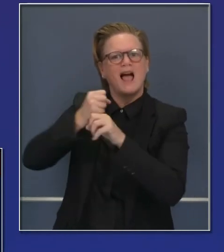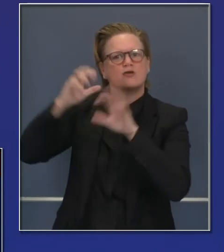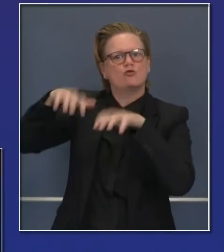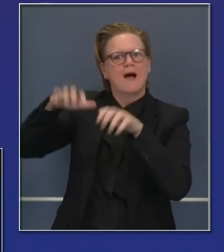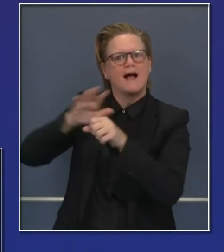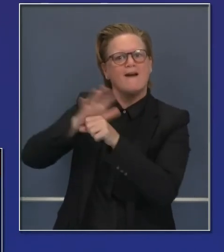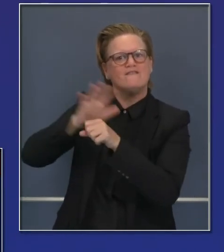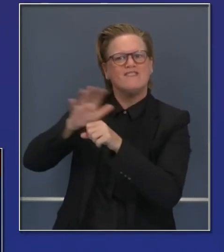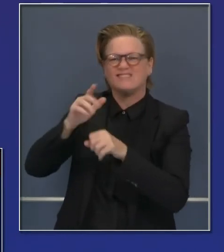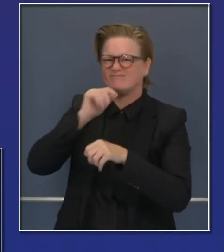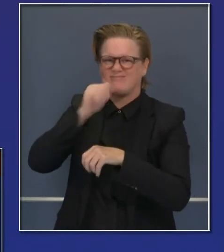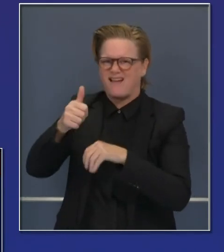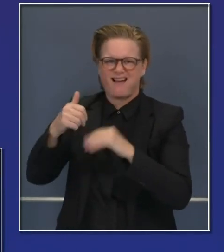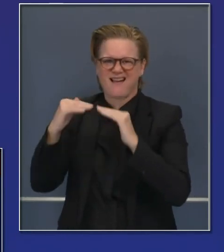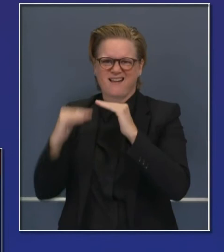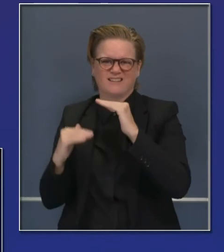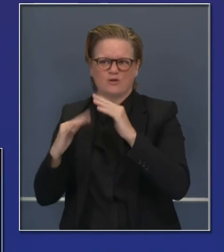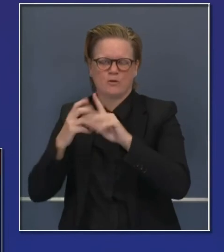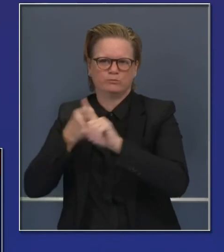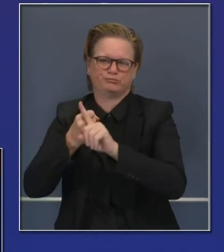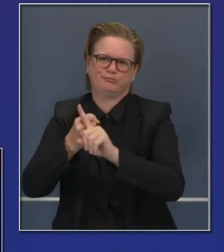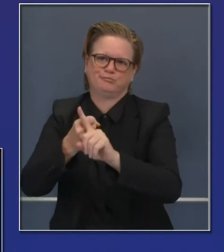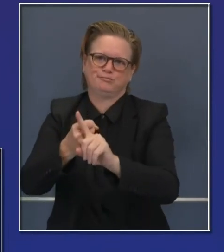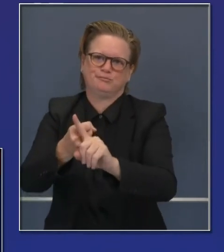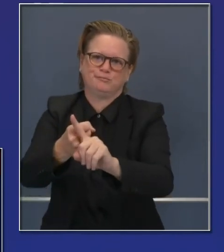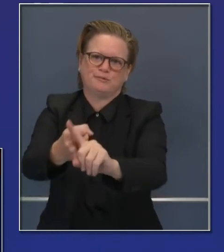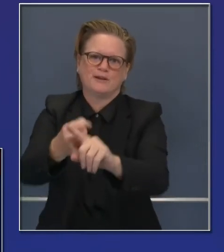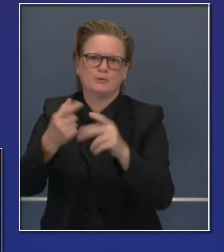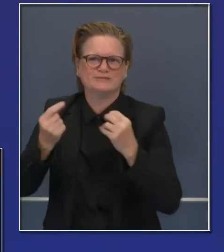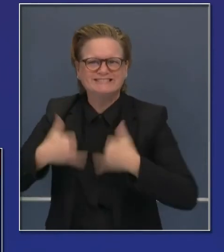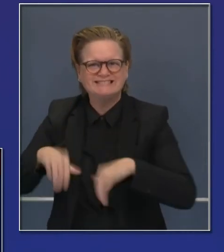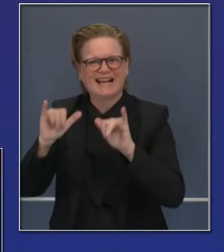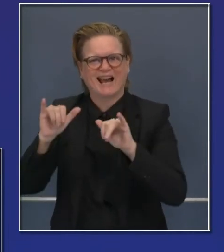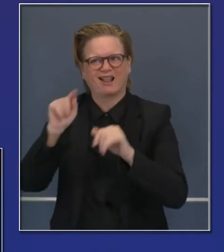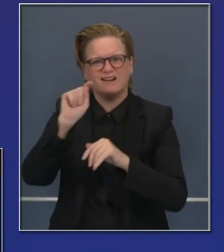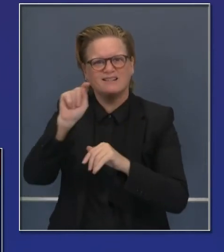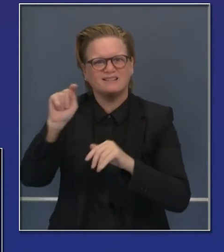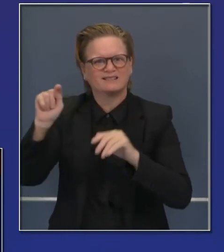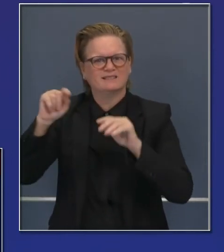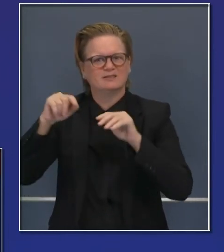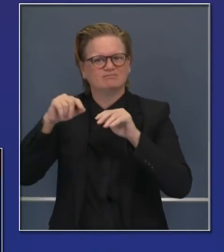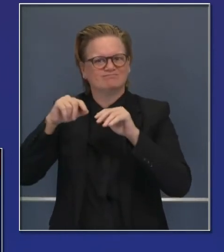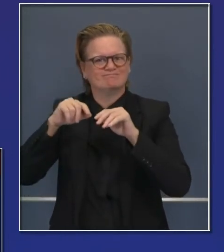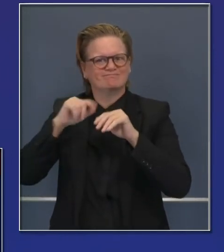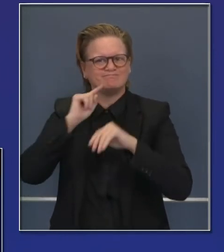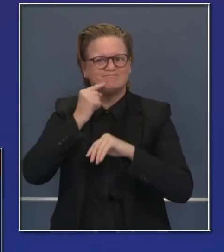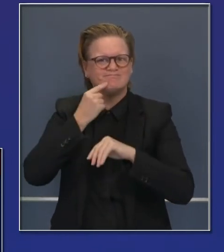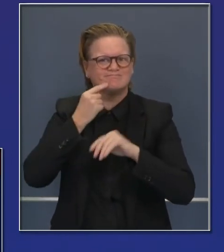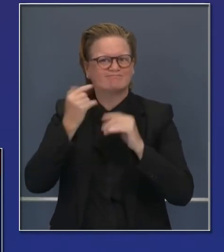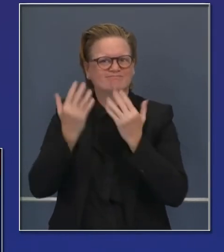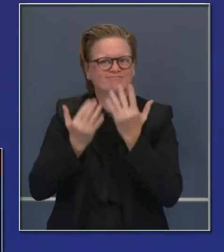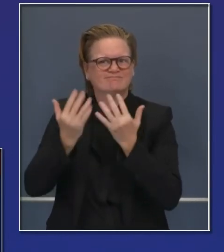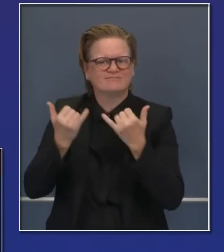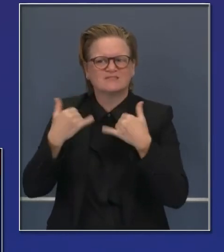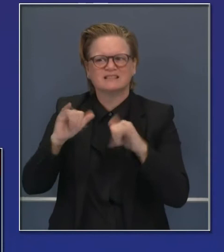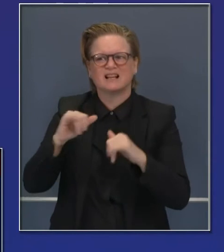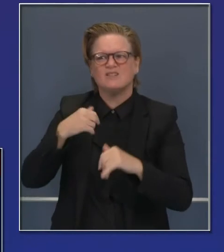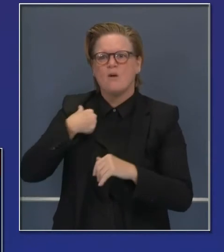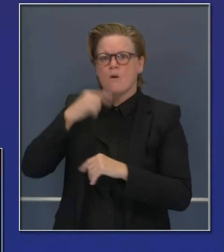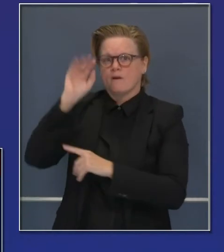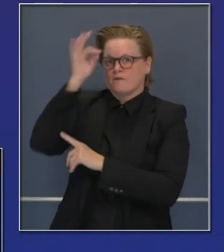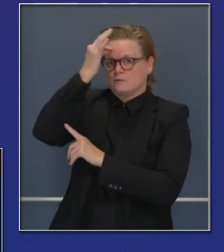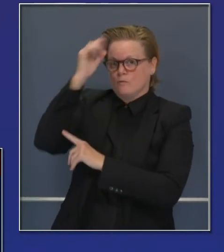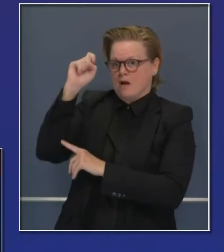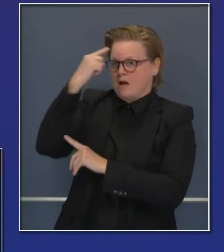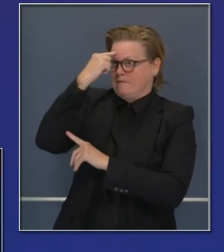gets extended if it's a season at all. And we did receive from the federal government, and I'm grateful to the administration, to FEMA, for